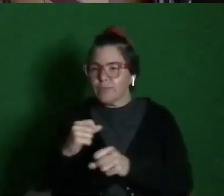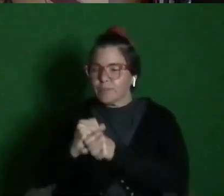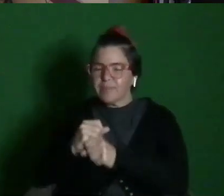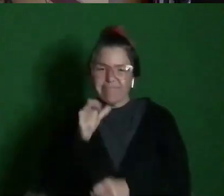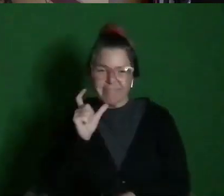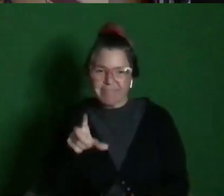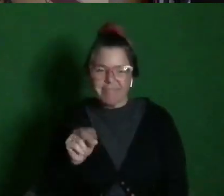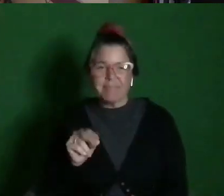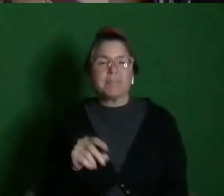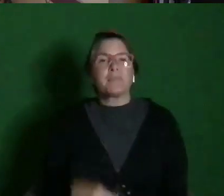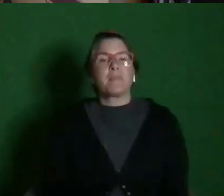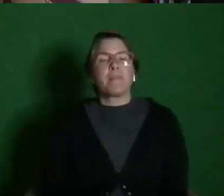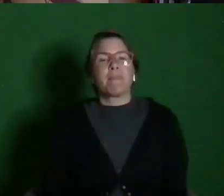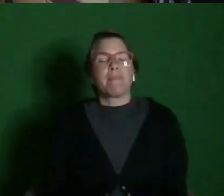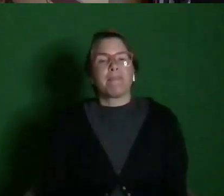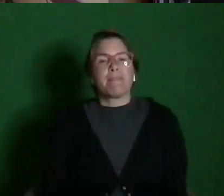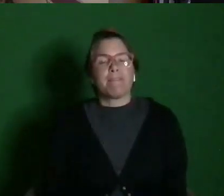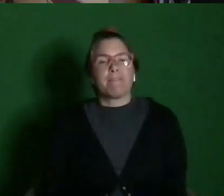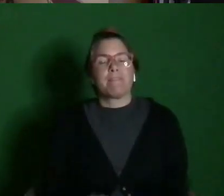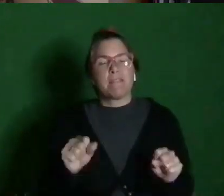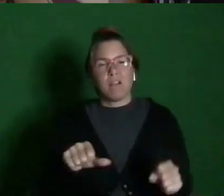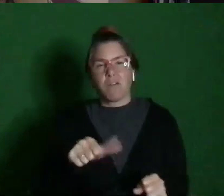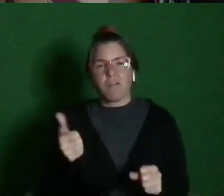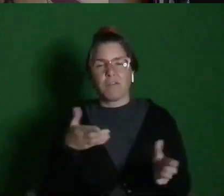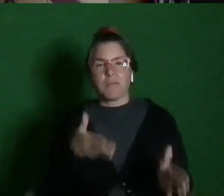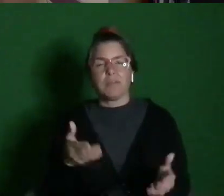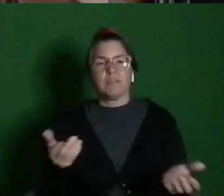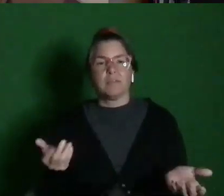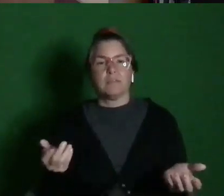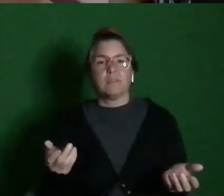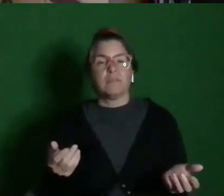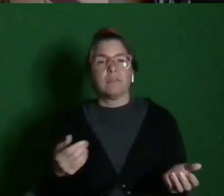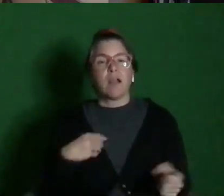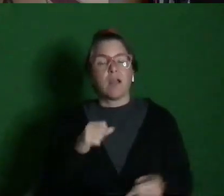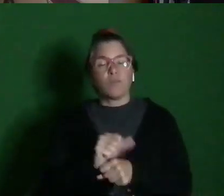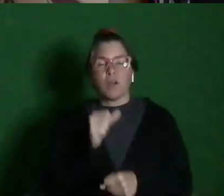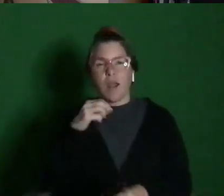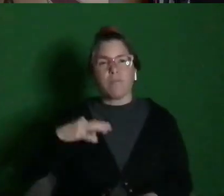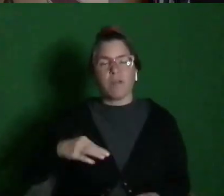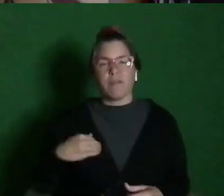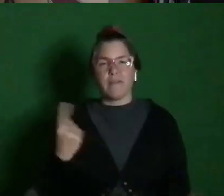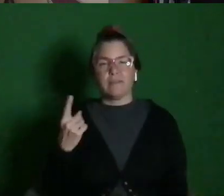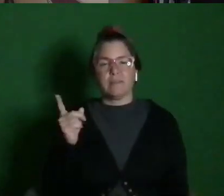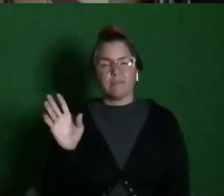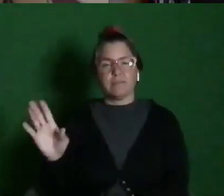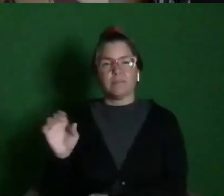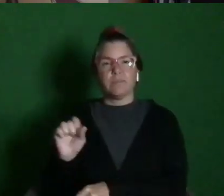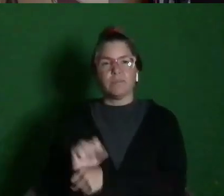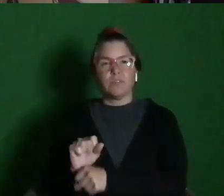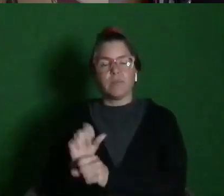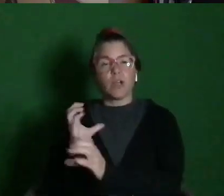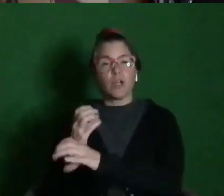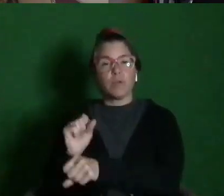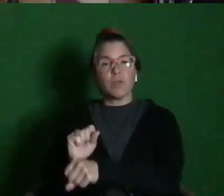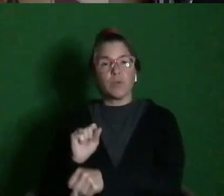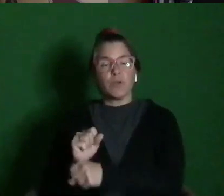reef. And you can, when I worked at a nonprofit, we had someone who used to do computer work next